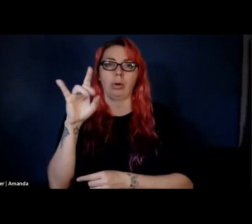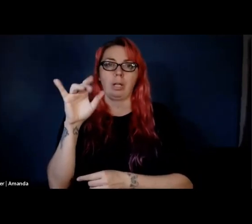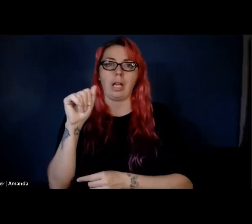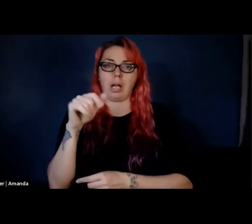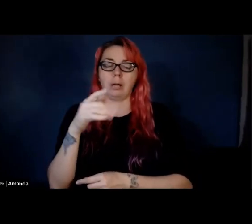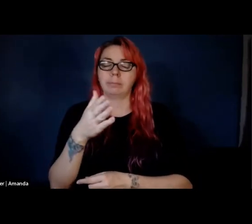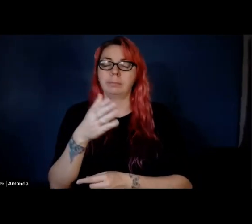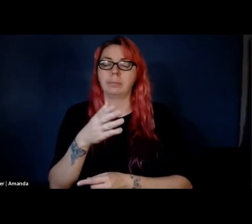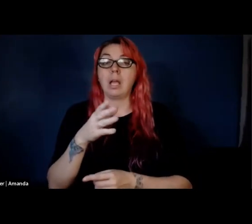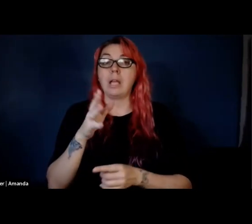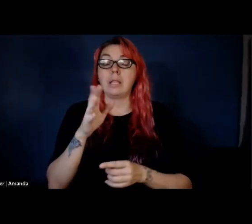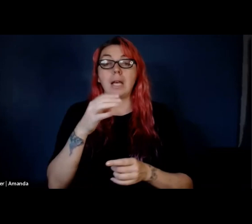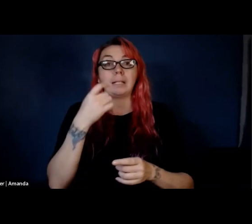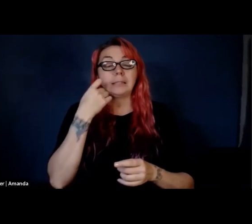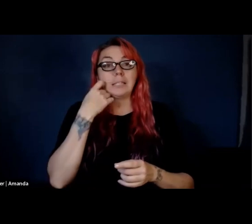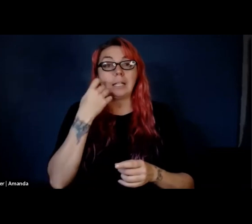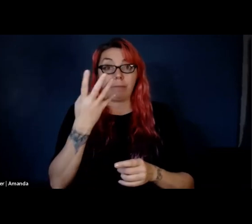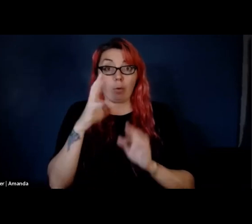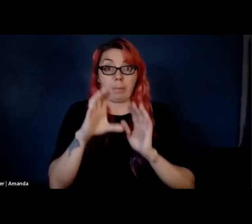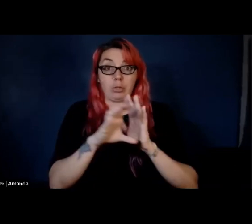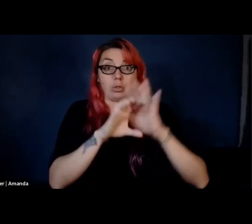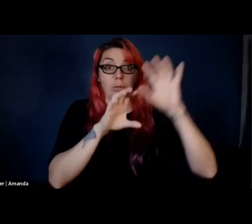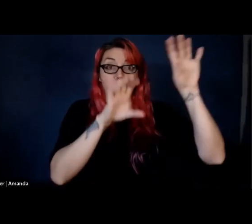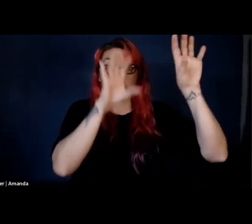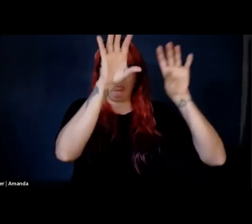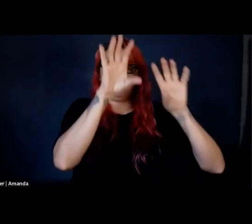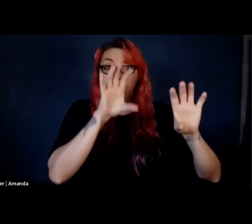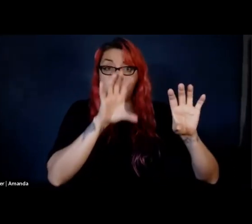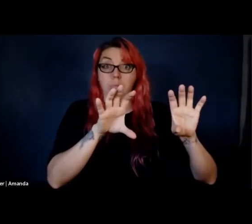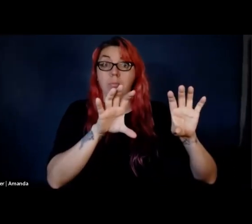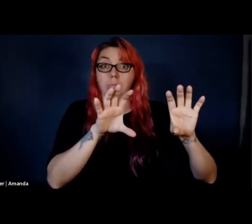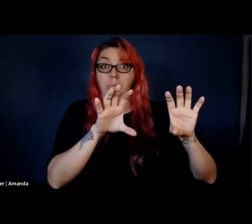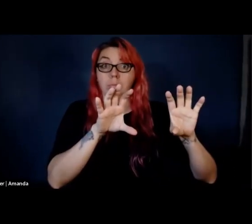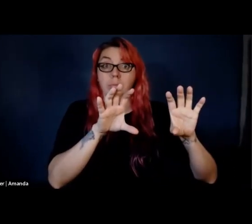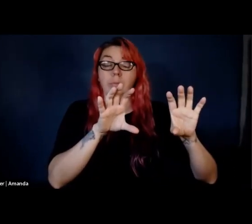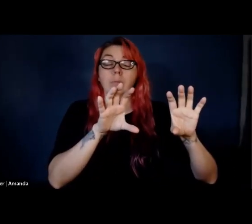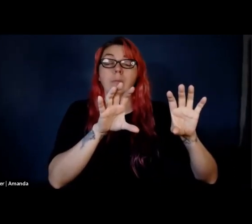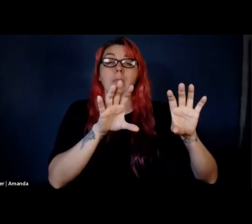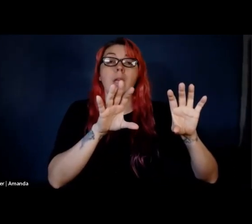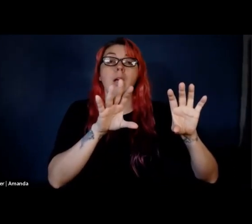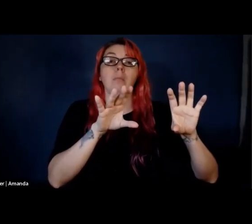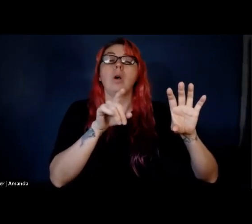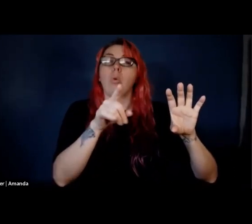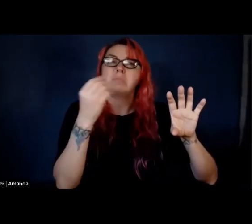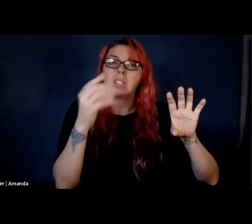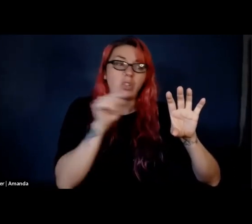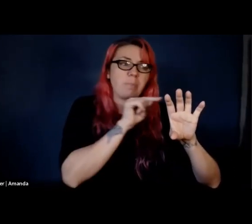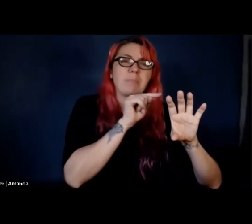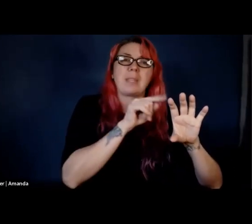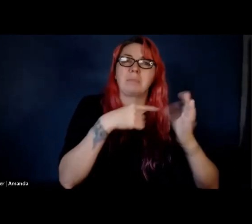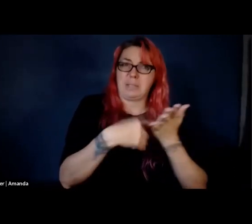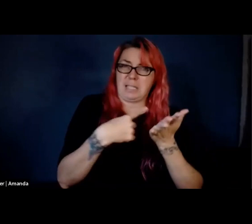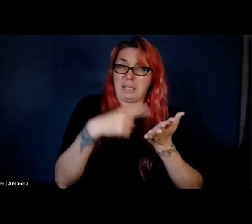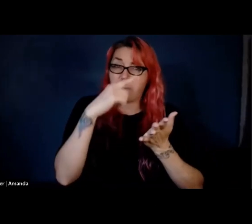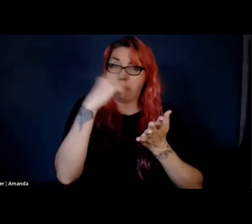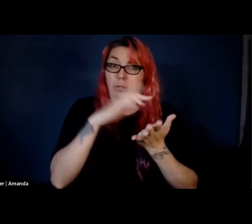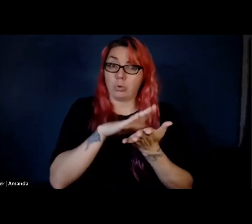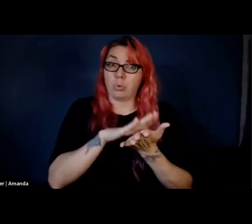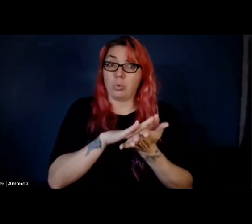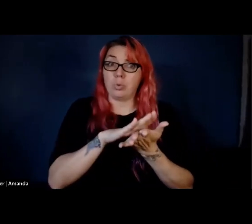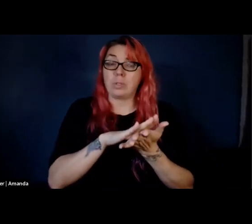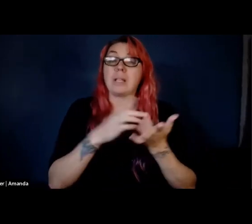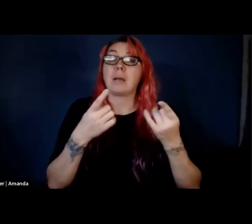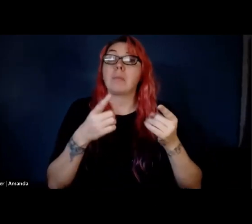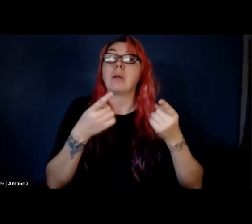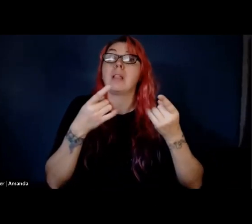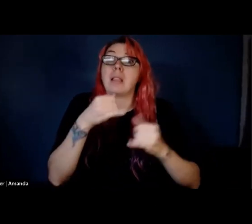the, you know, Japanese internment, segregated Black school, which by the way, the last segregated Black school in this country closed in the early 2000s